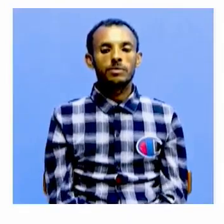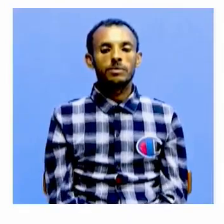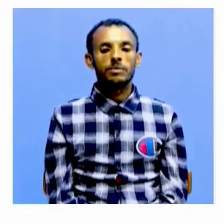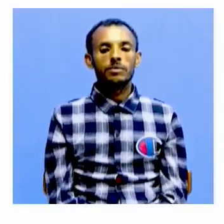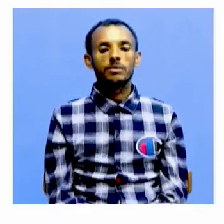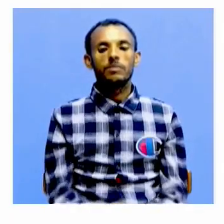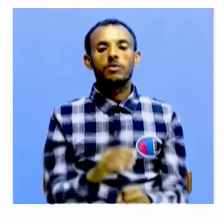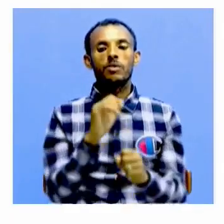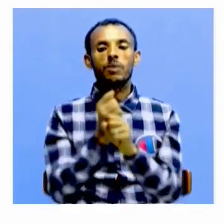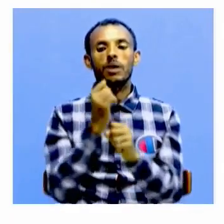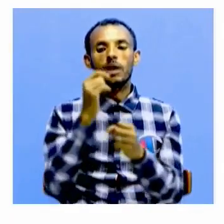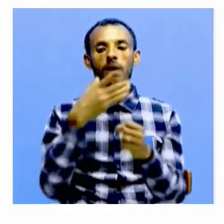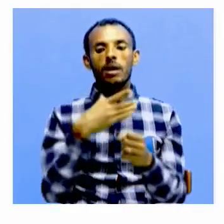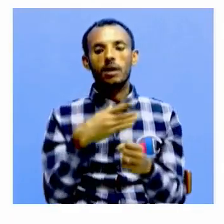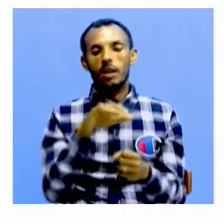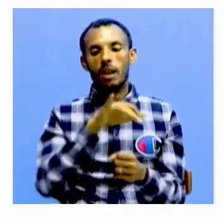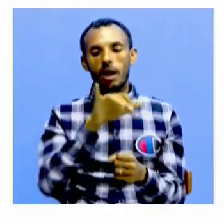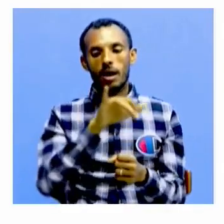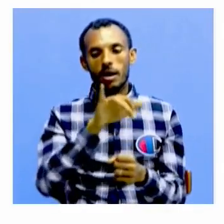like